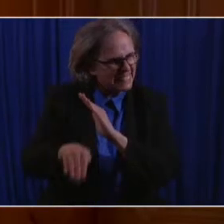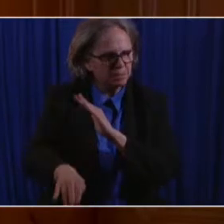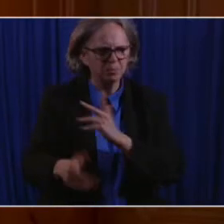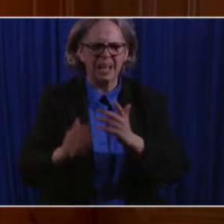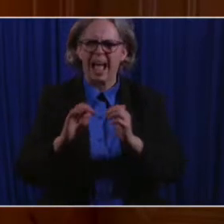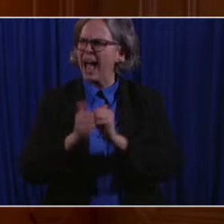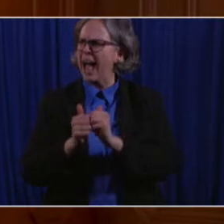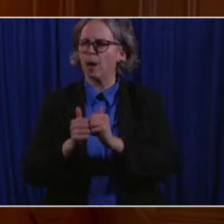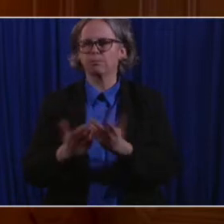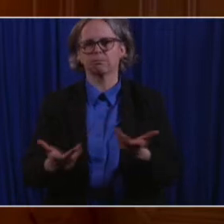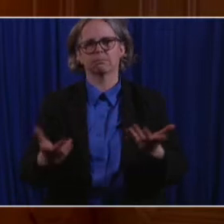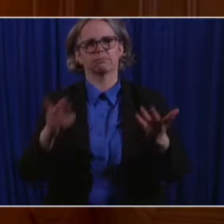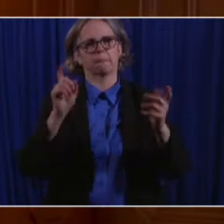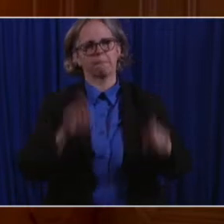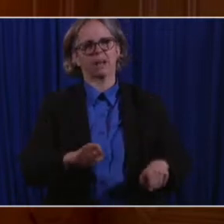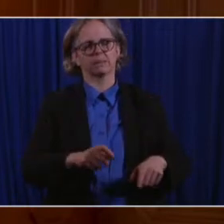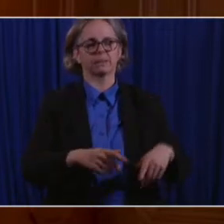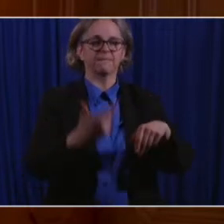and vaccinate.